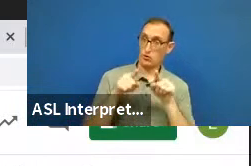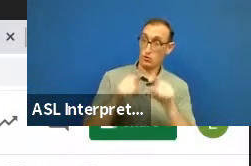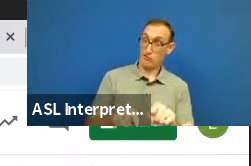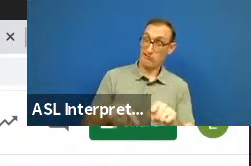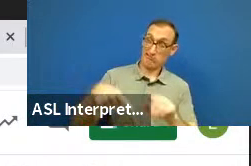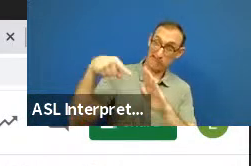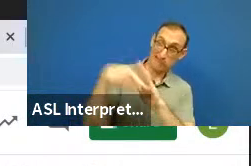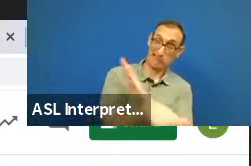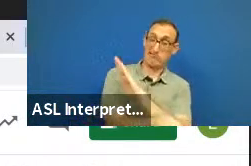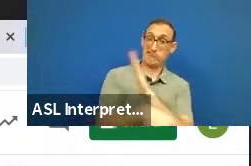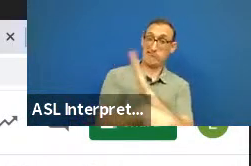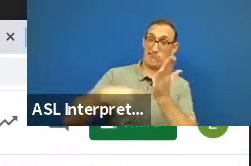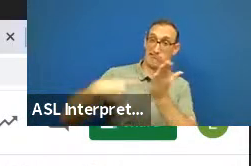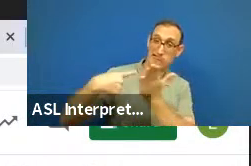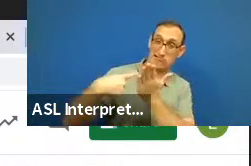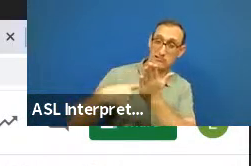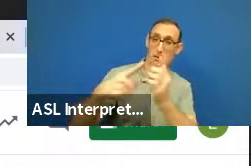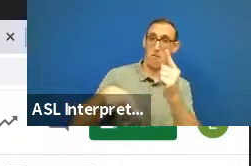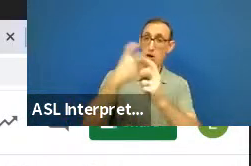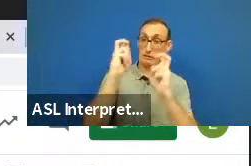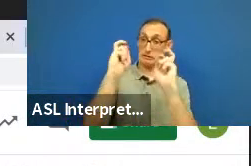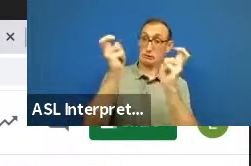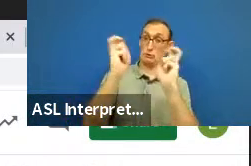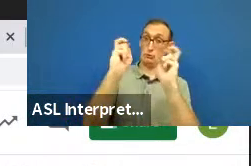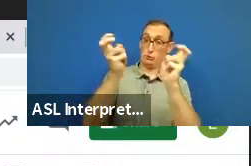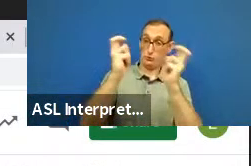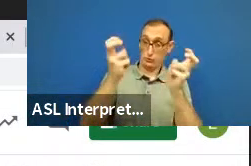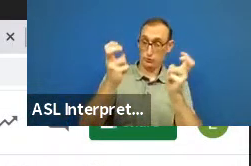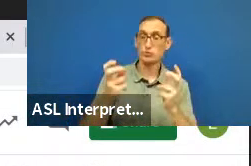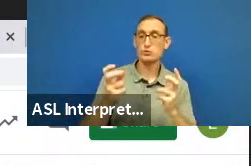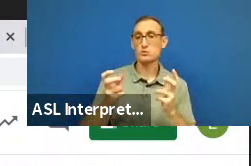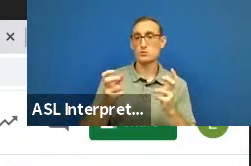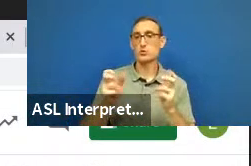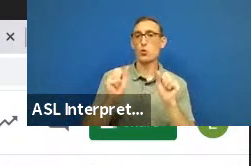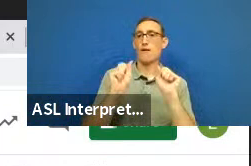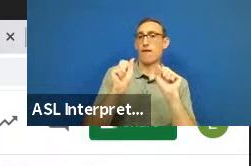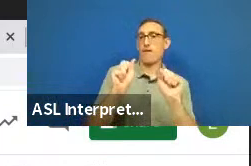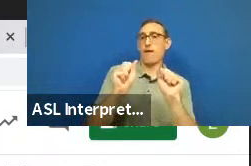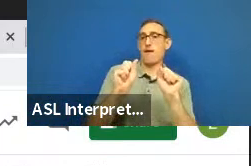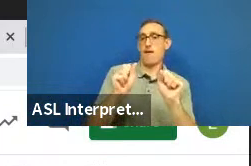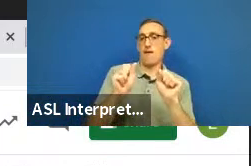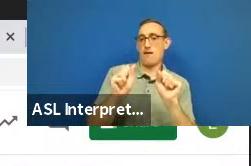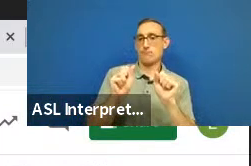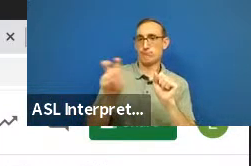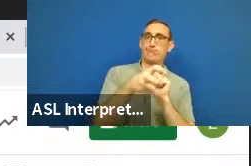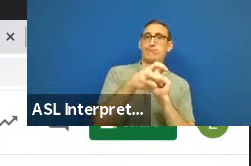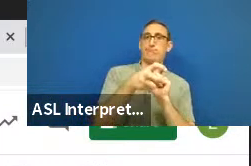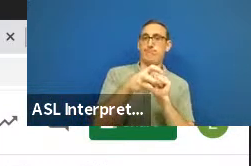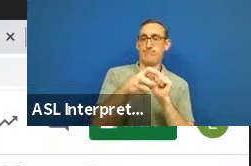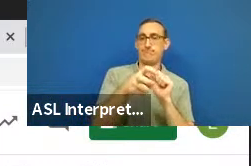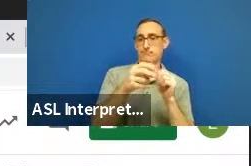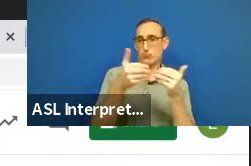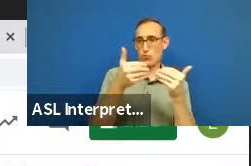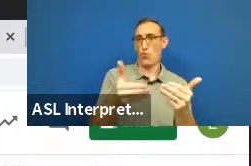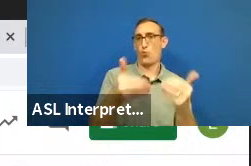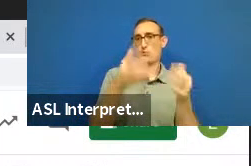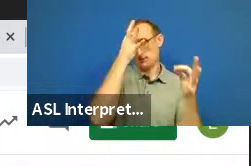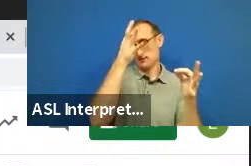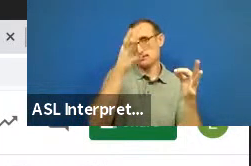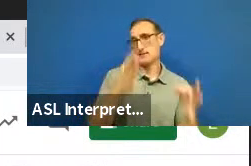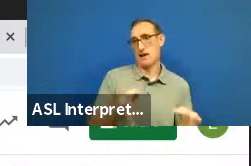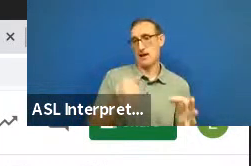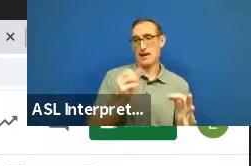a particular issue, you can easily drift over into that space of making a decision. Even if you